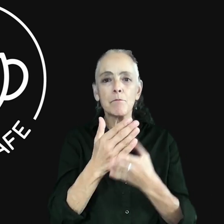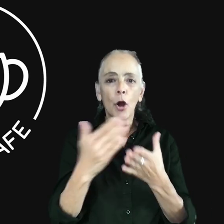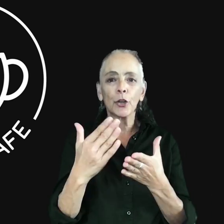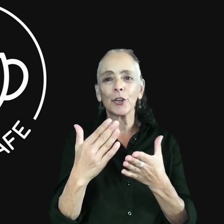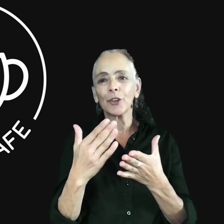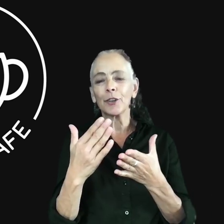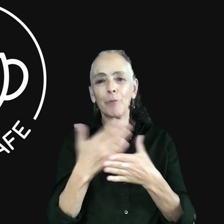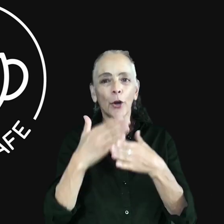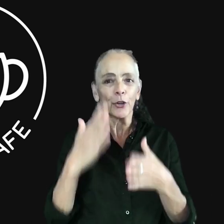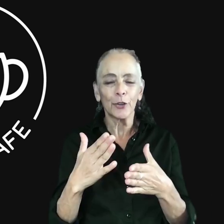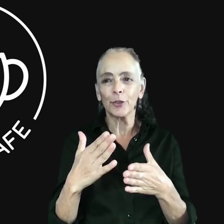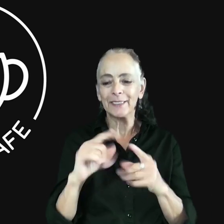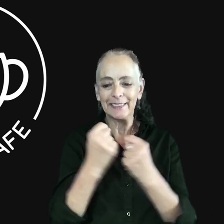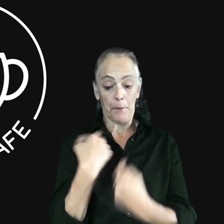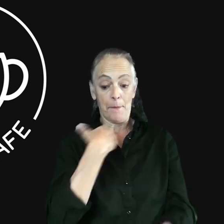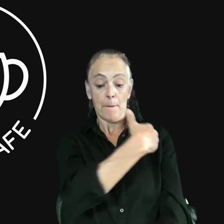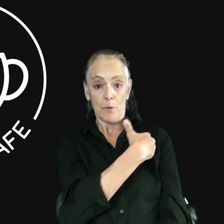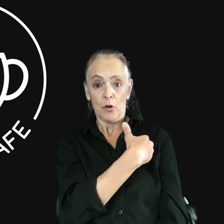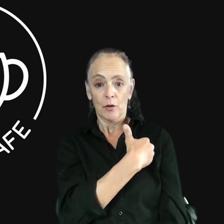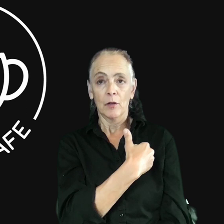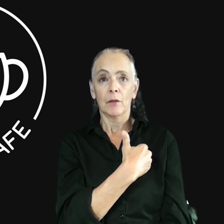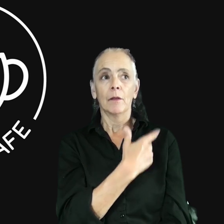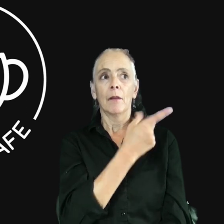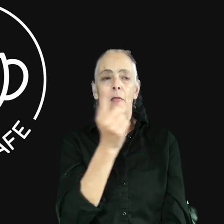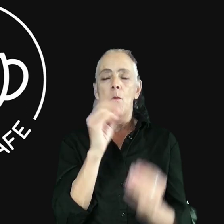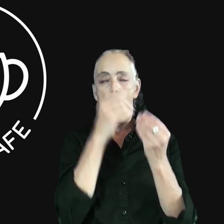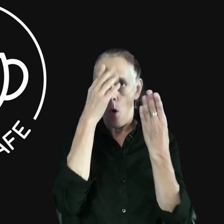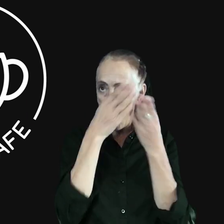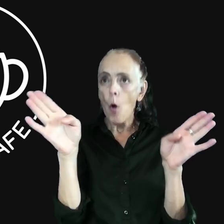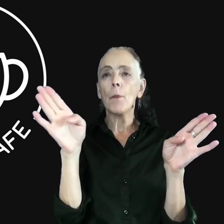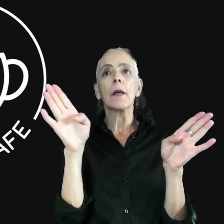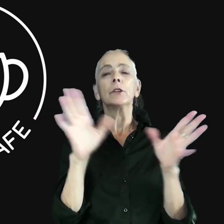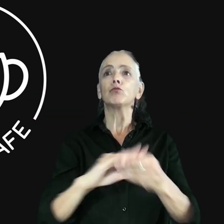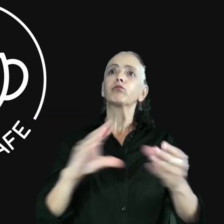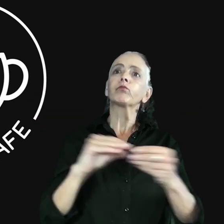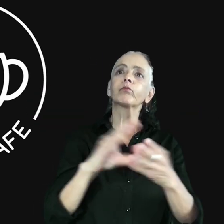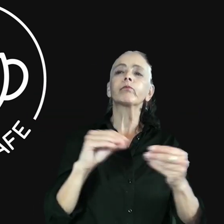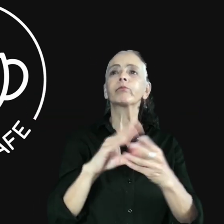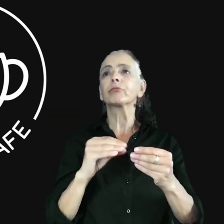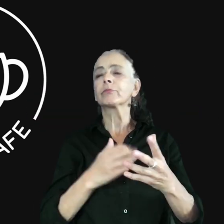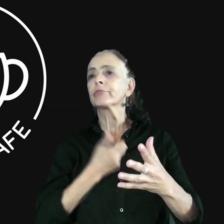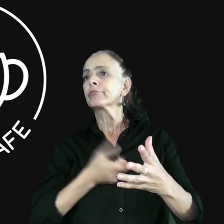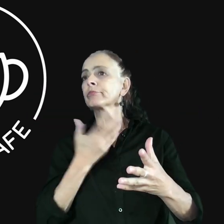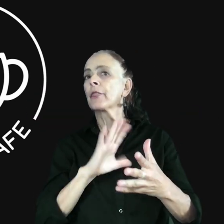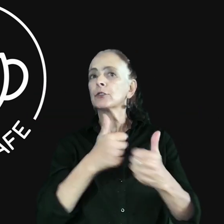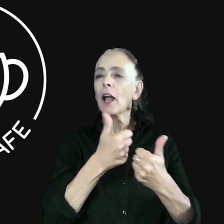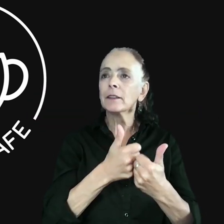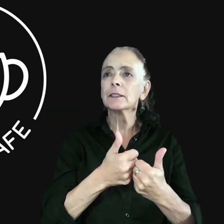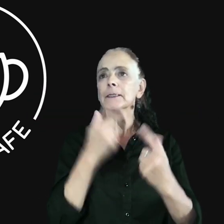member uh i think that people open up way more about their challenges what they are trying to do what they need to address